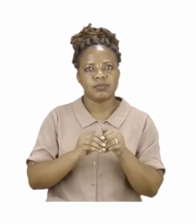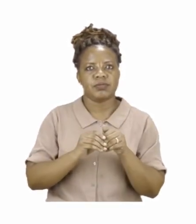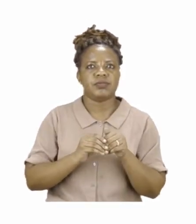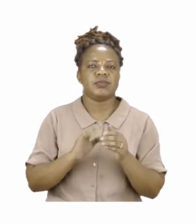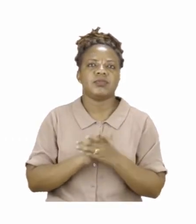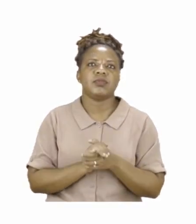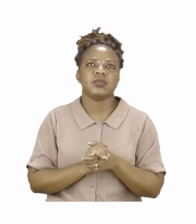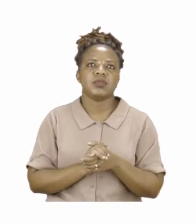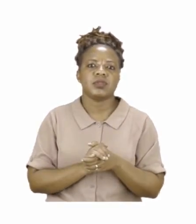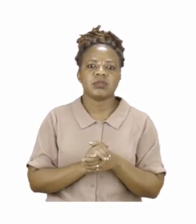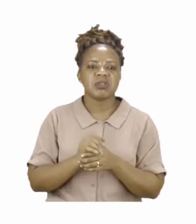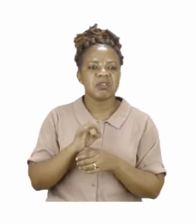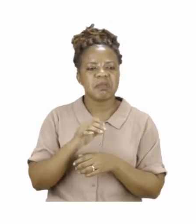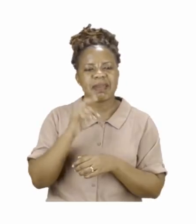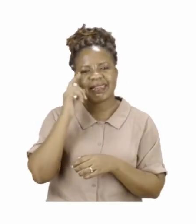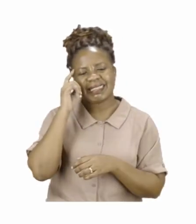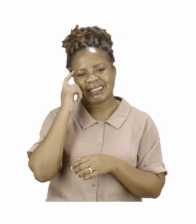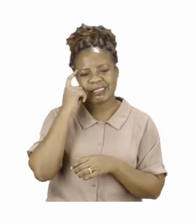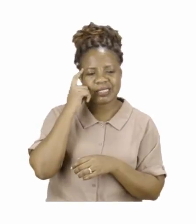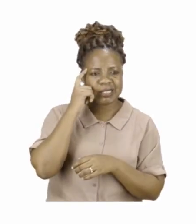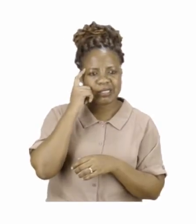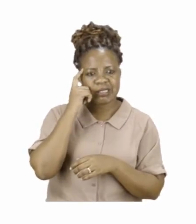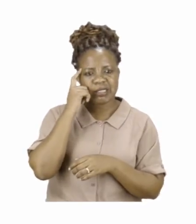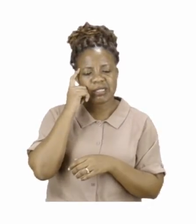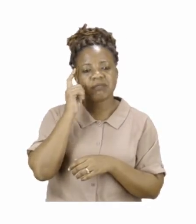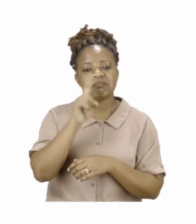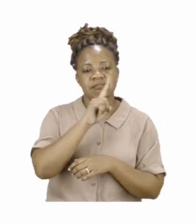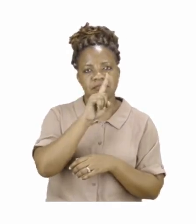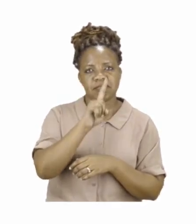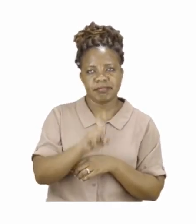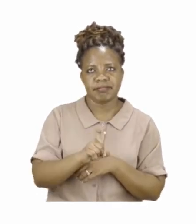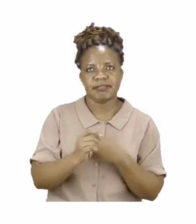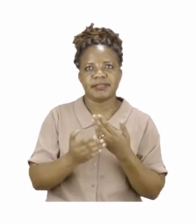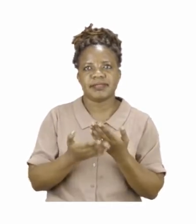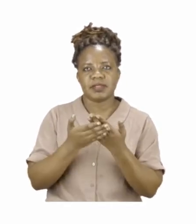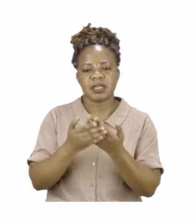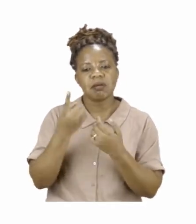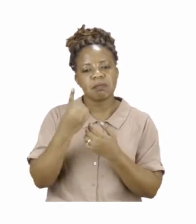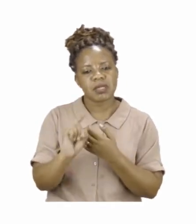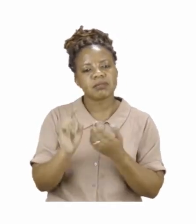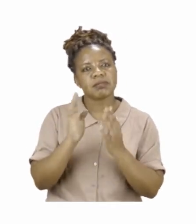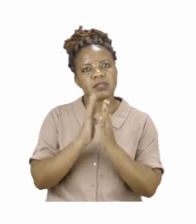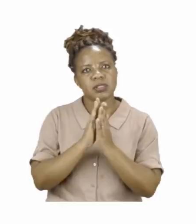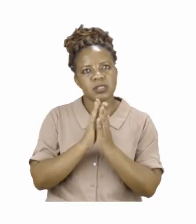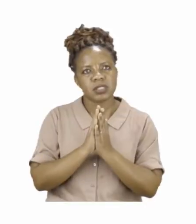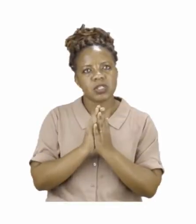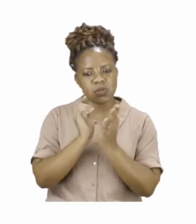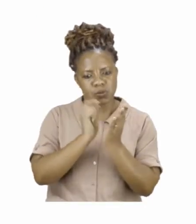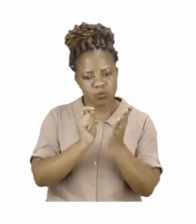always ask for help. Just make sure that you do the exercise or you finish it by